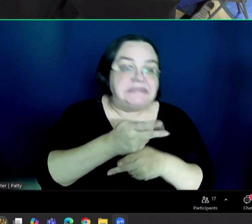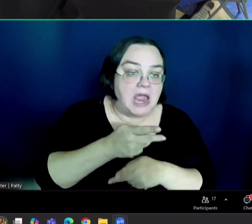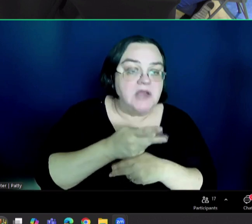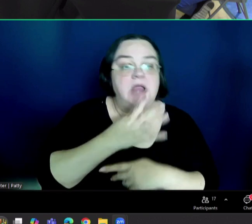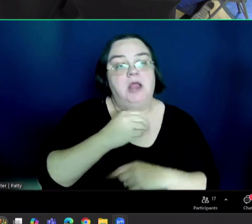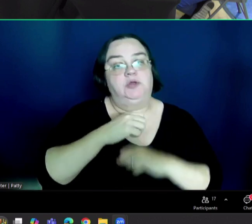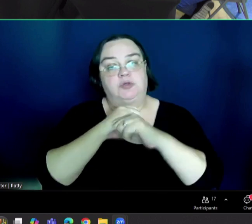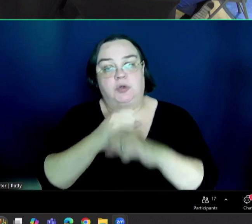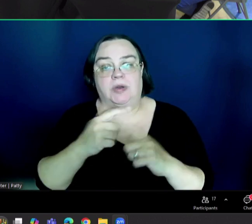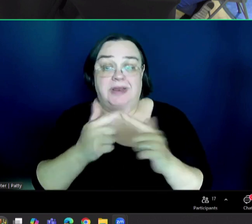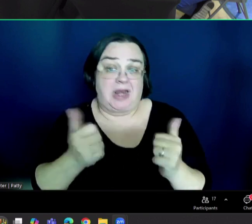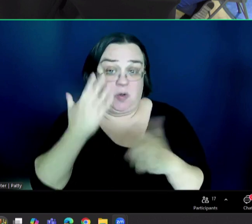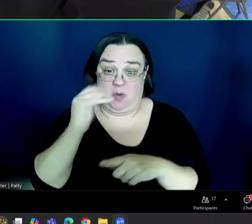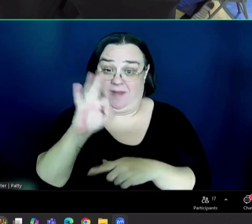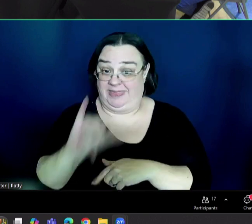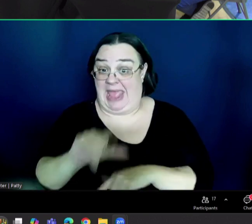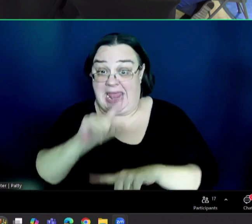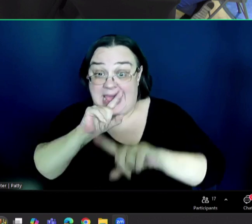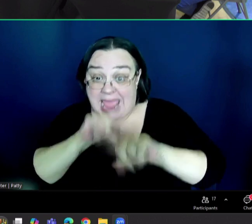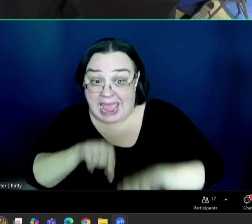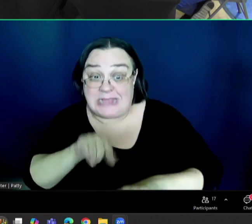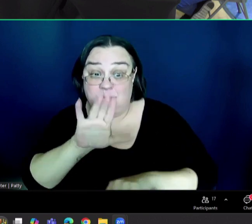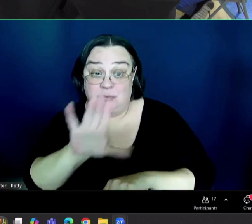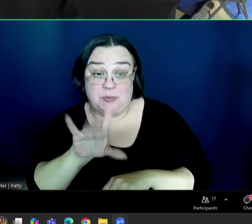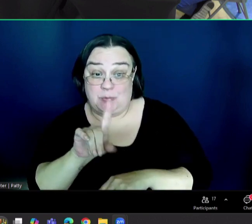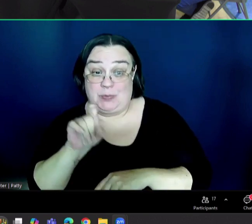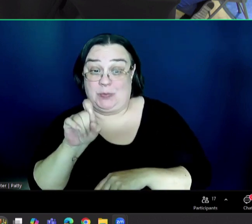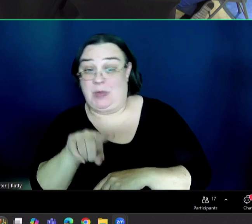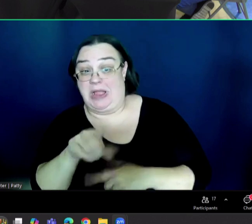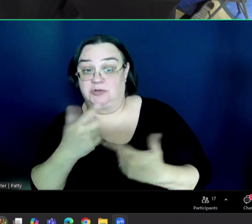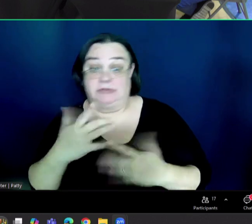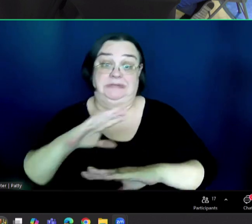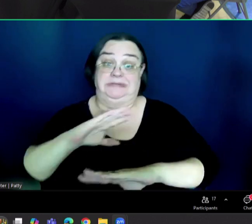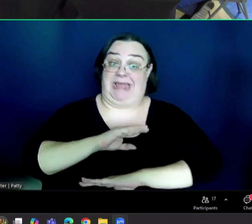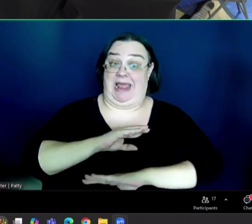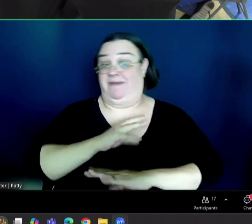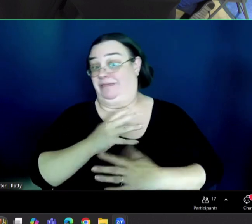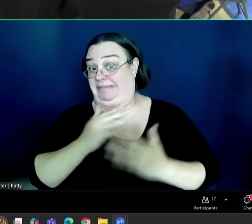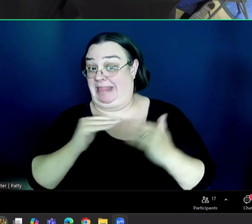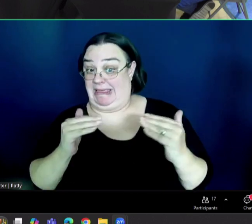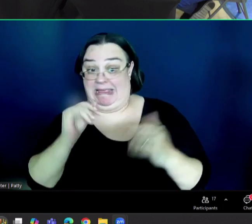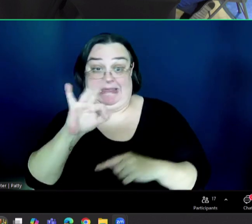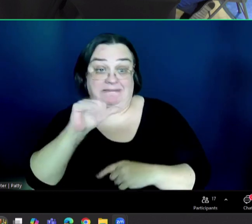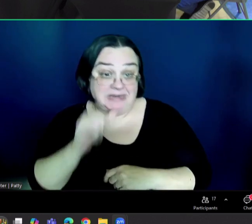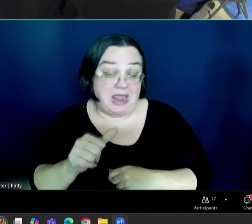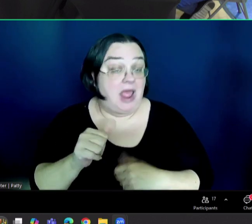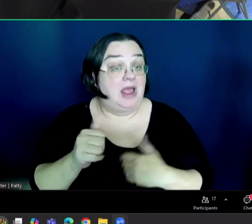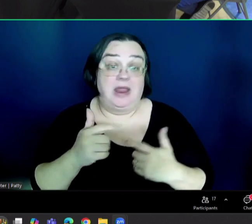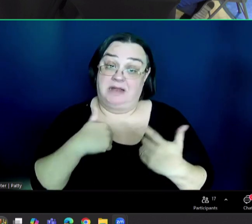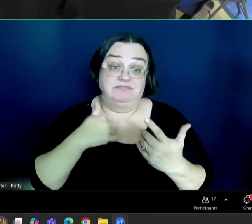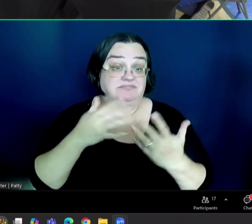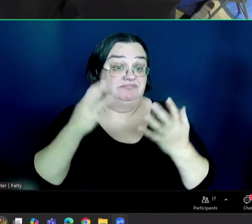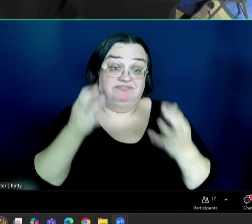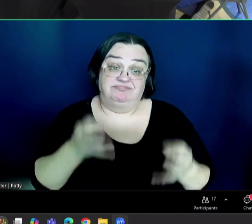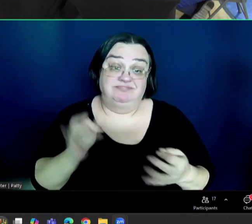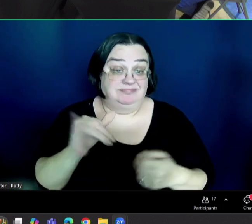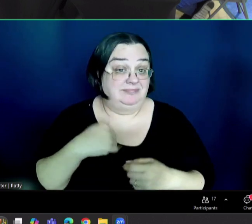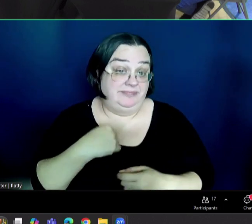don't know if that's answering your question to a satisfactory level. If not, I certainly, like I said, can